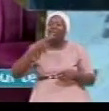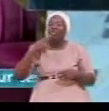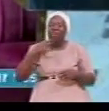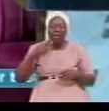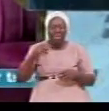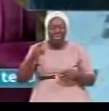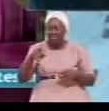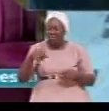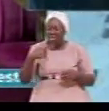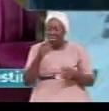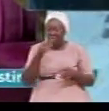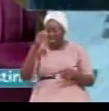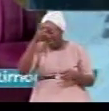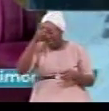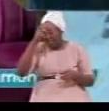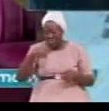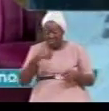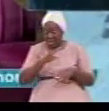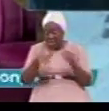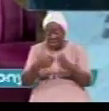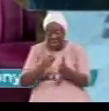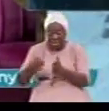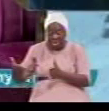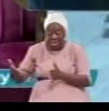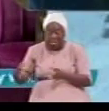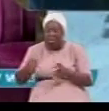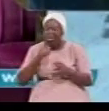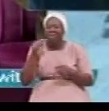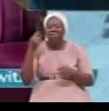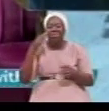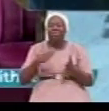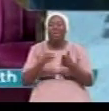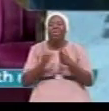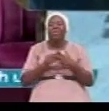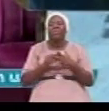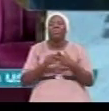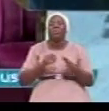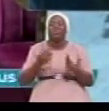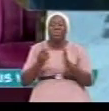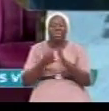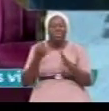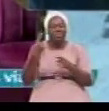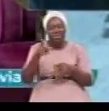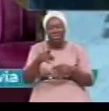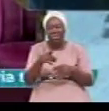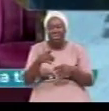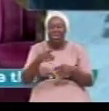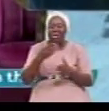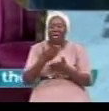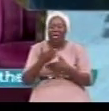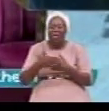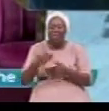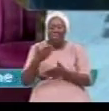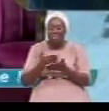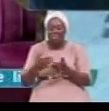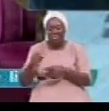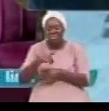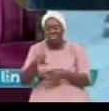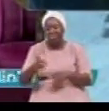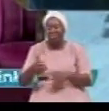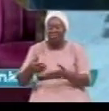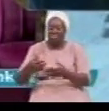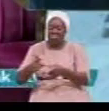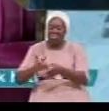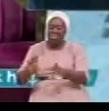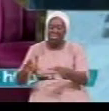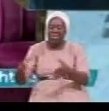me, it is for you. After some days, I was discharged. Brethren were coming to pray for me. I look away